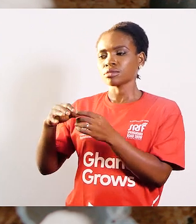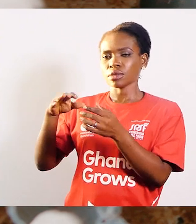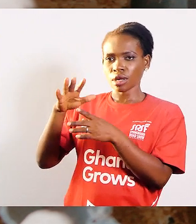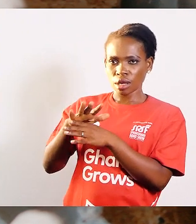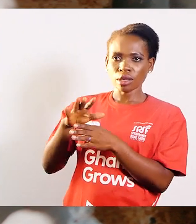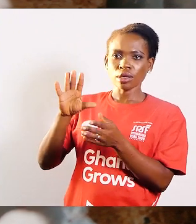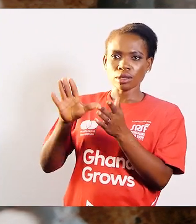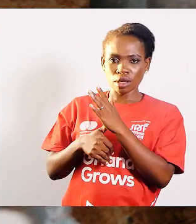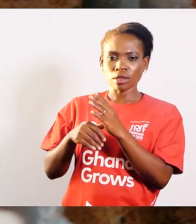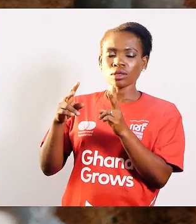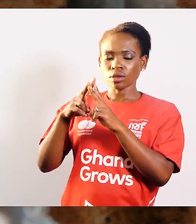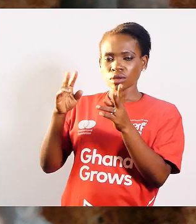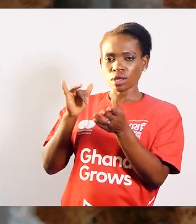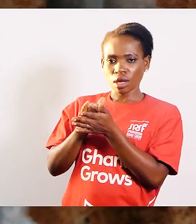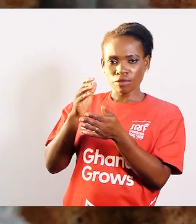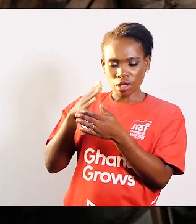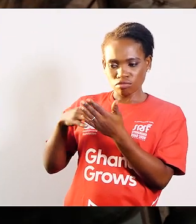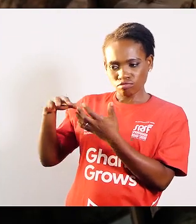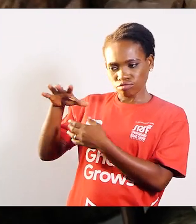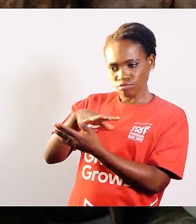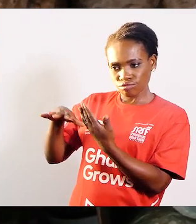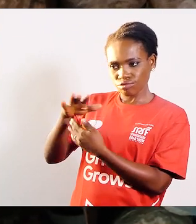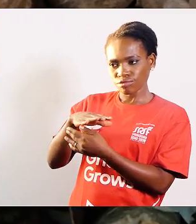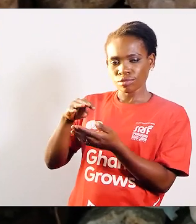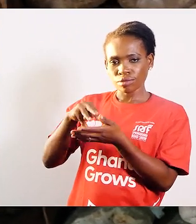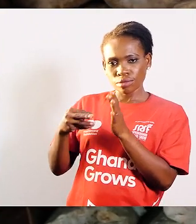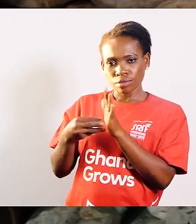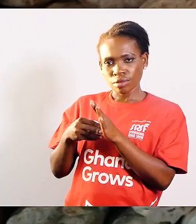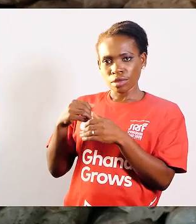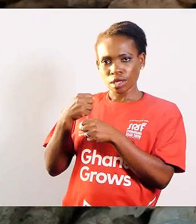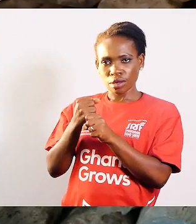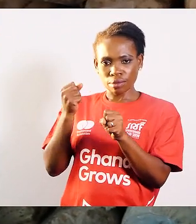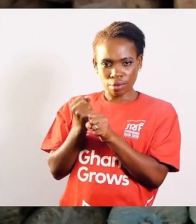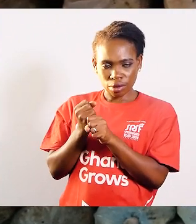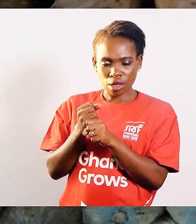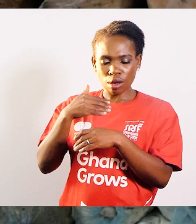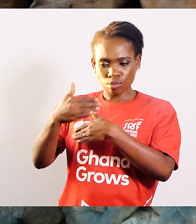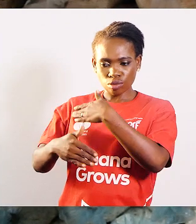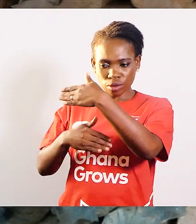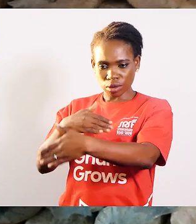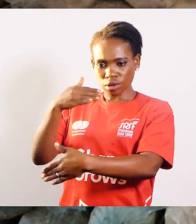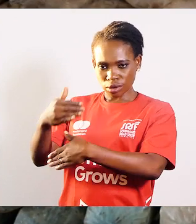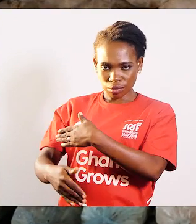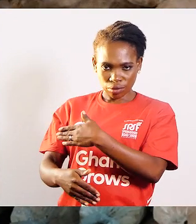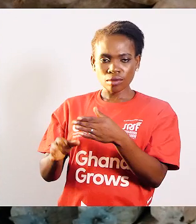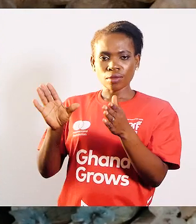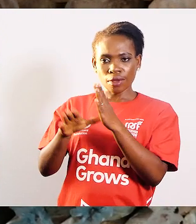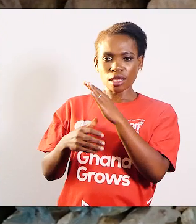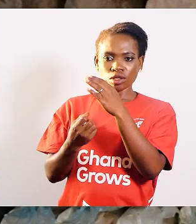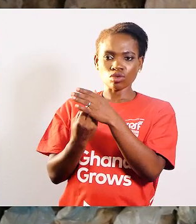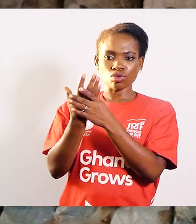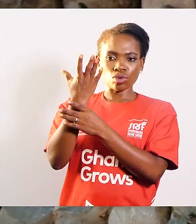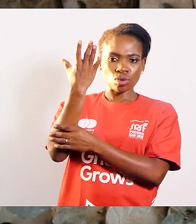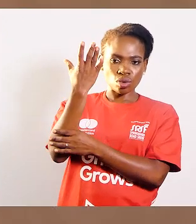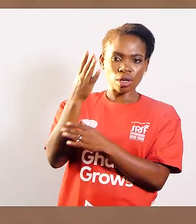the colonizing is like growing on the bags. Process. The growth process. All right. So it will grow and turn the whole brown thing into